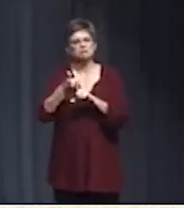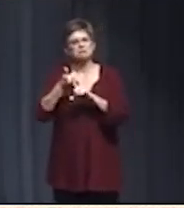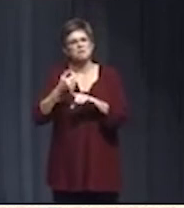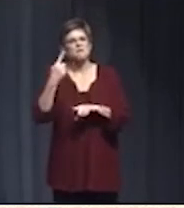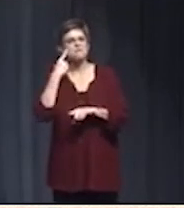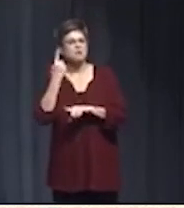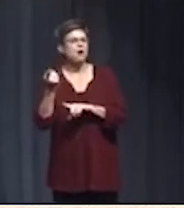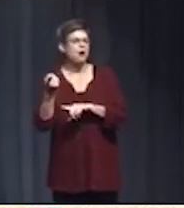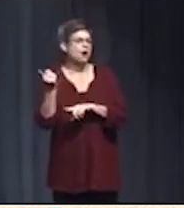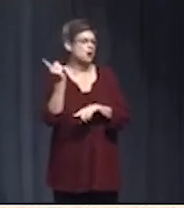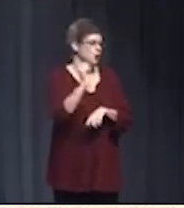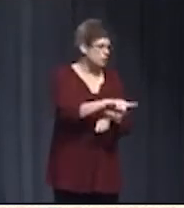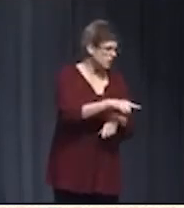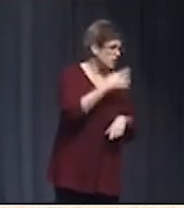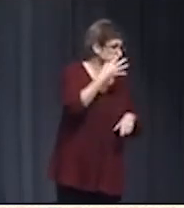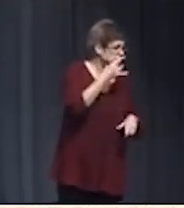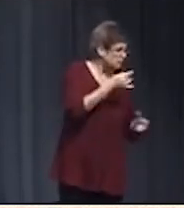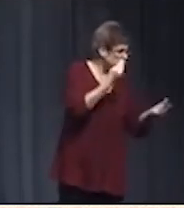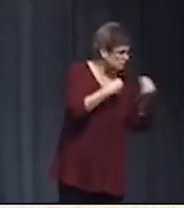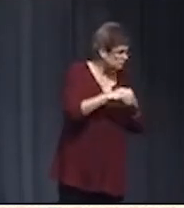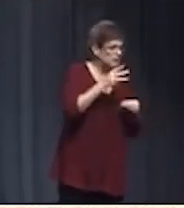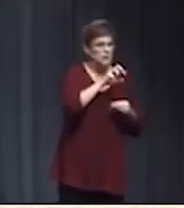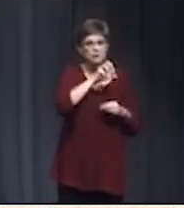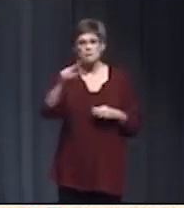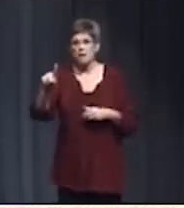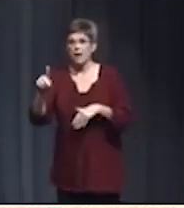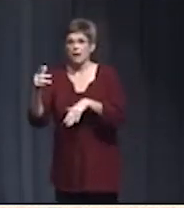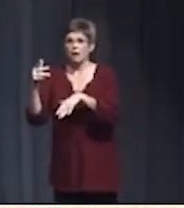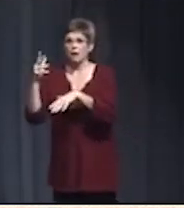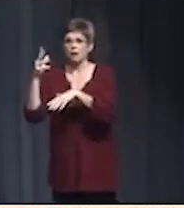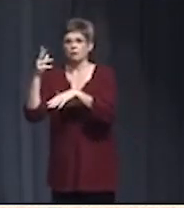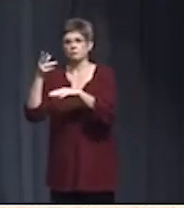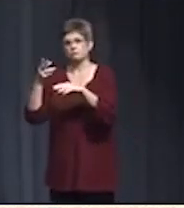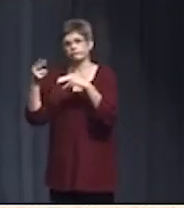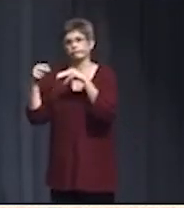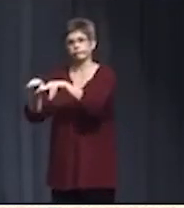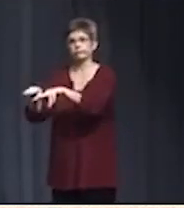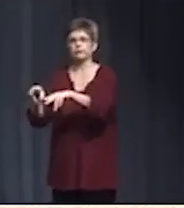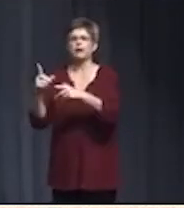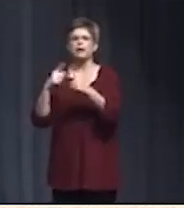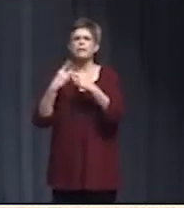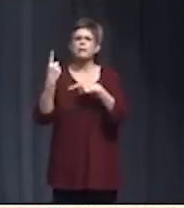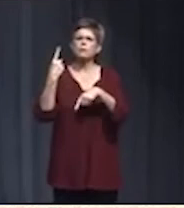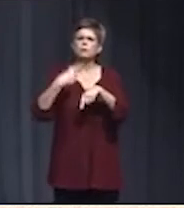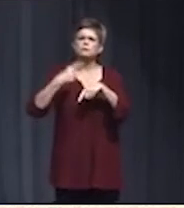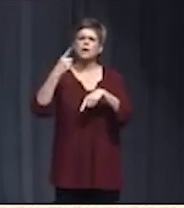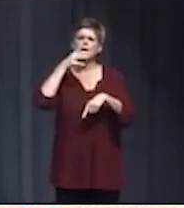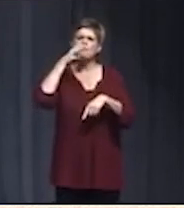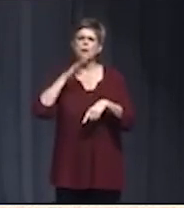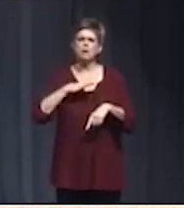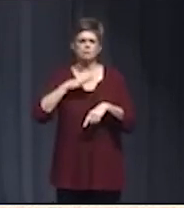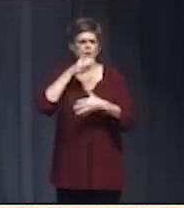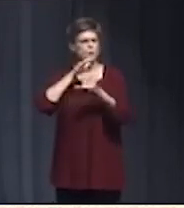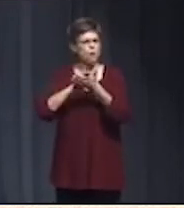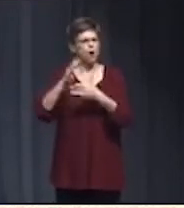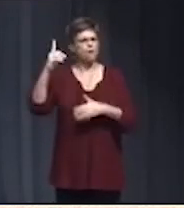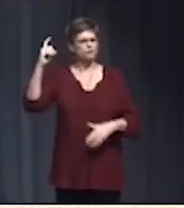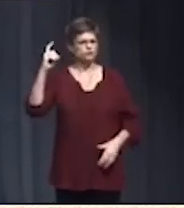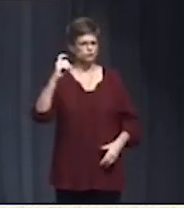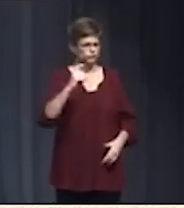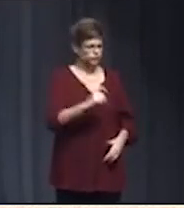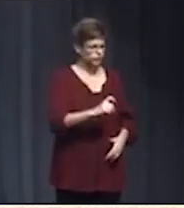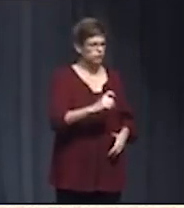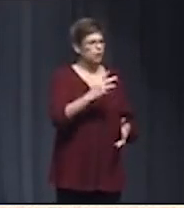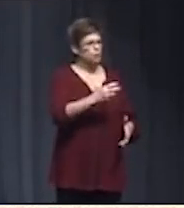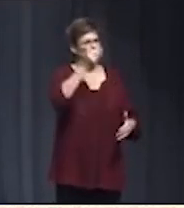back to sleep. And then came the night that she came downstairs, because she was going to say, you really shouldn't be eating that much in the middle of the night. It's not